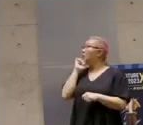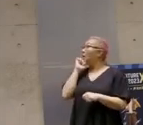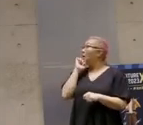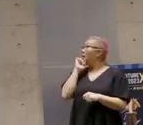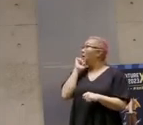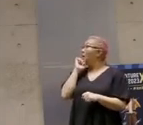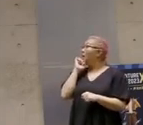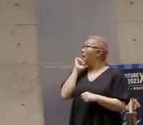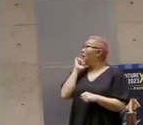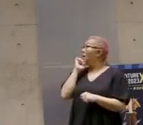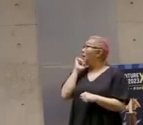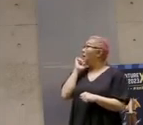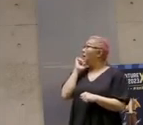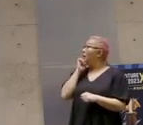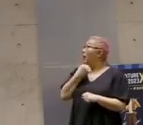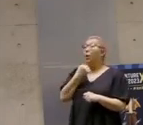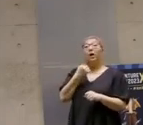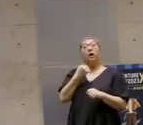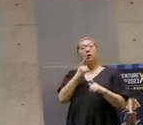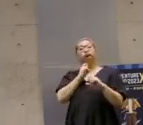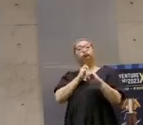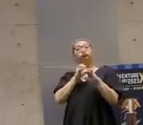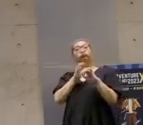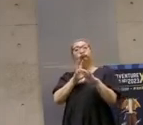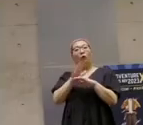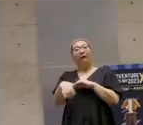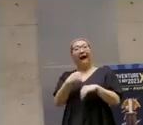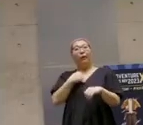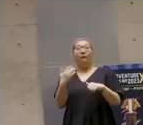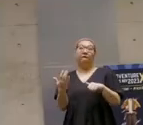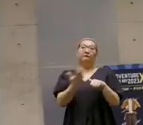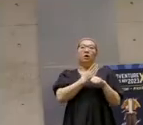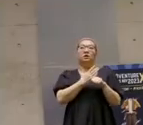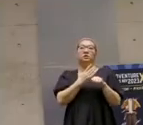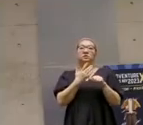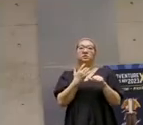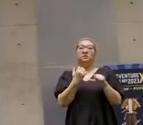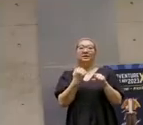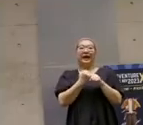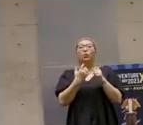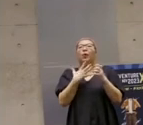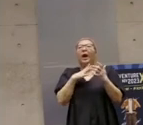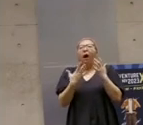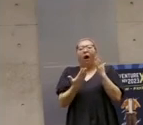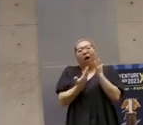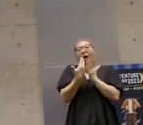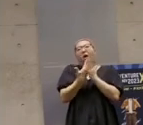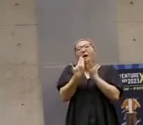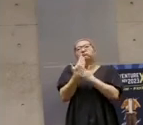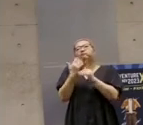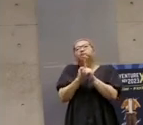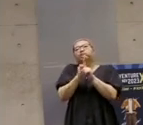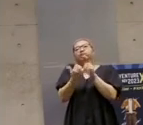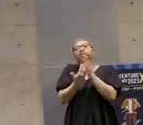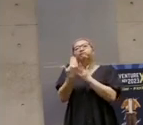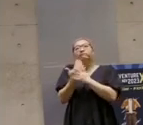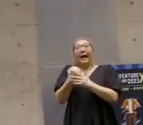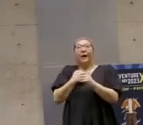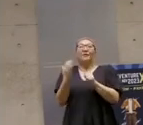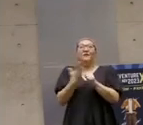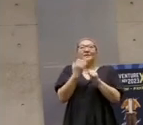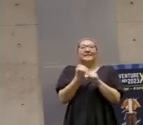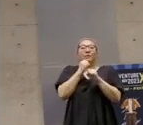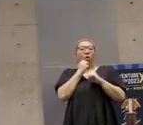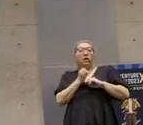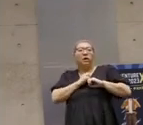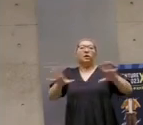upresing of our first game, Broken Sword, which is something that we're in the process of doing at the moment. We have the